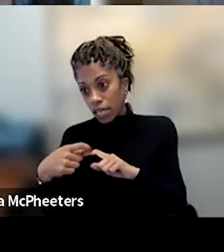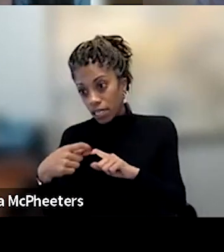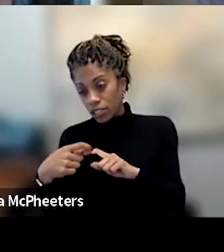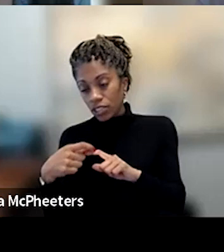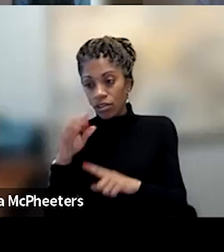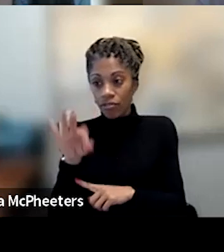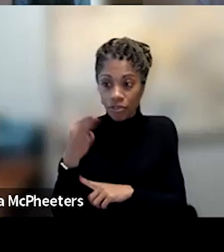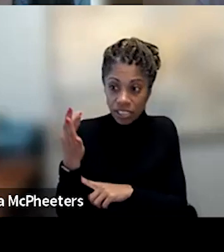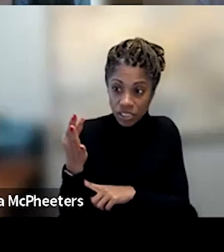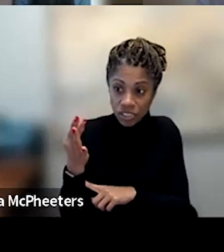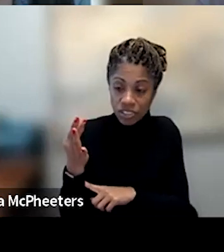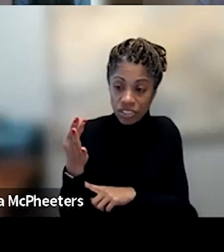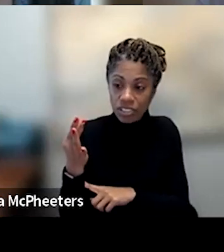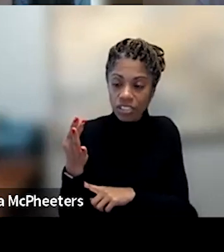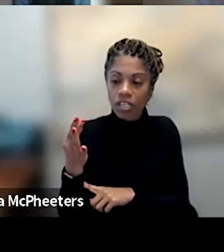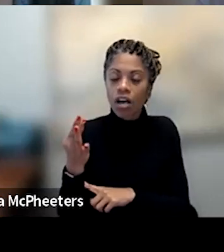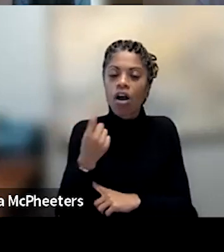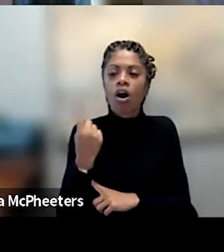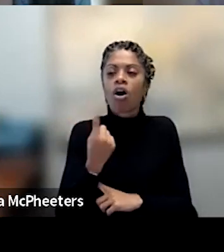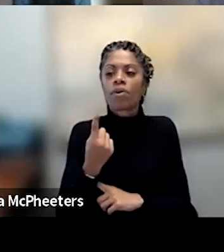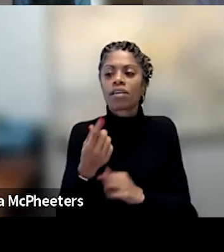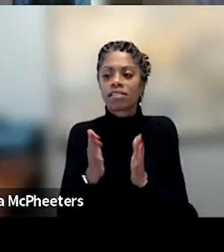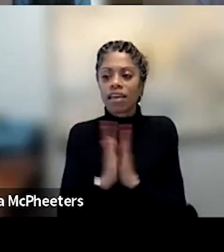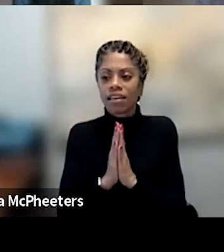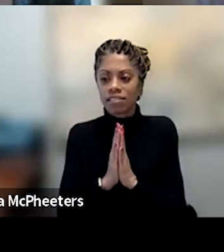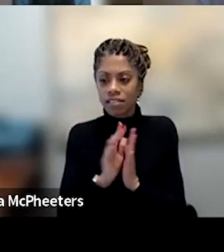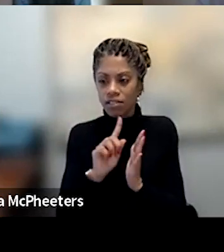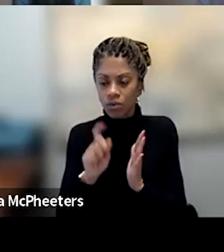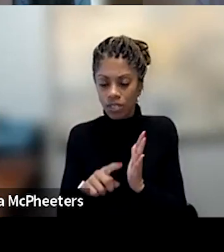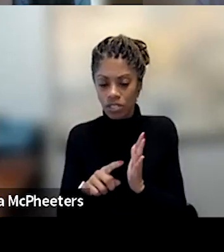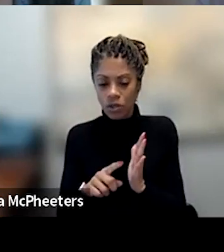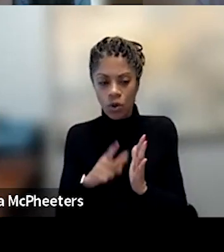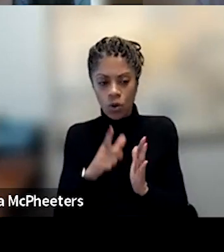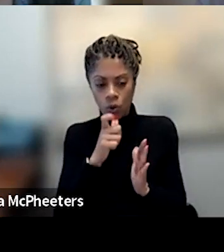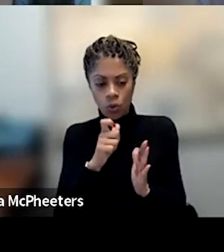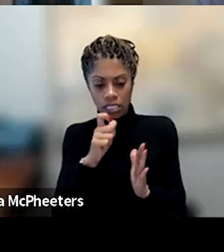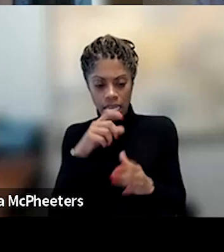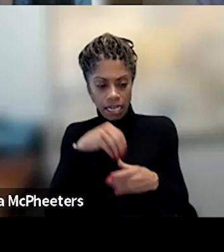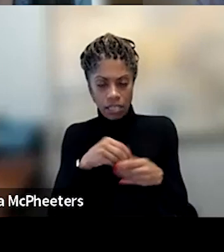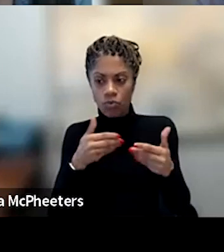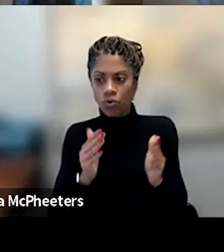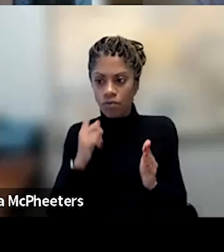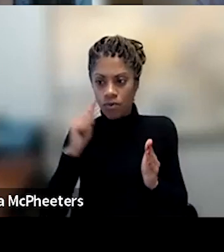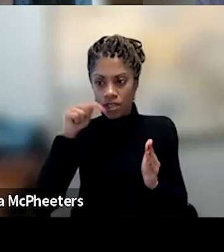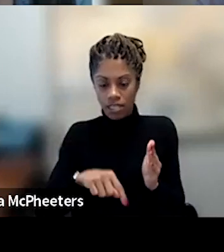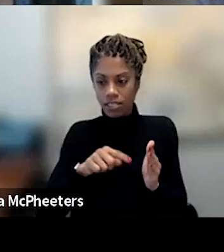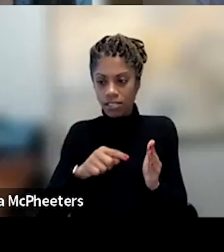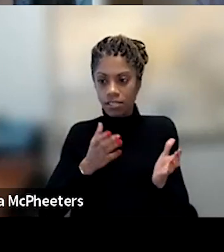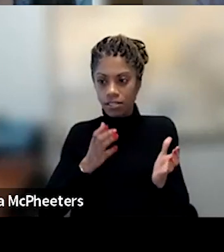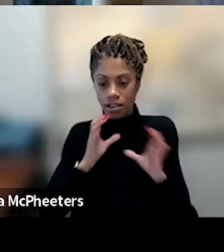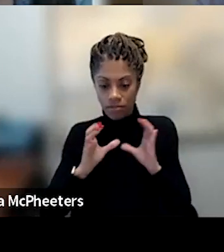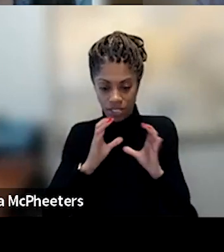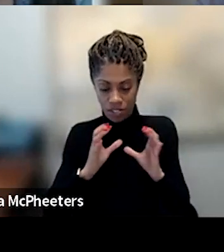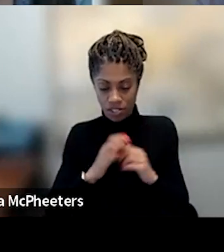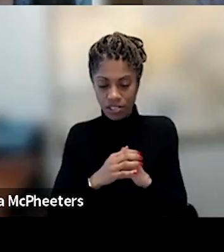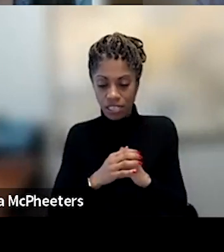French, always asking the question, who's not in this room for this conversation? And what would they say if